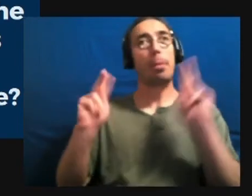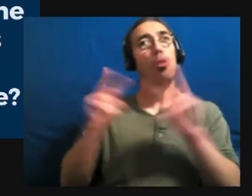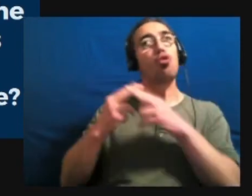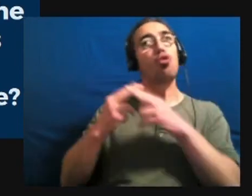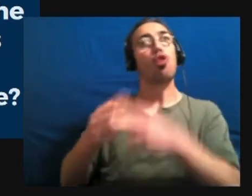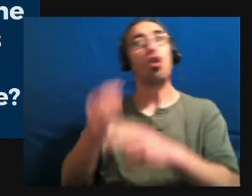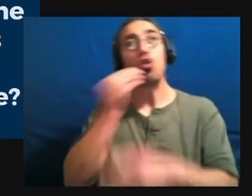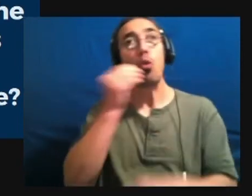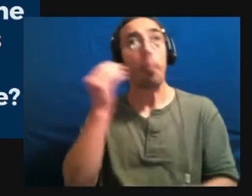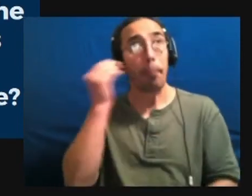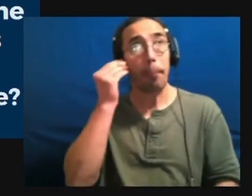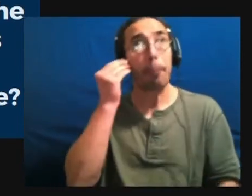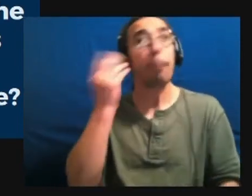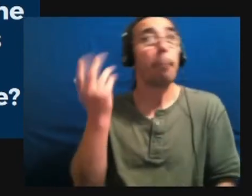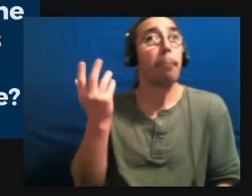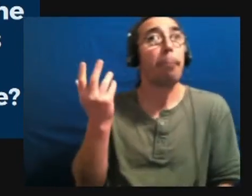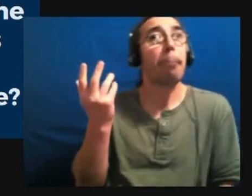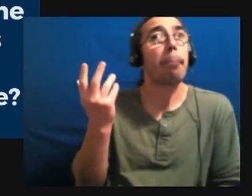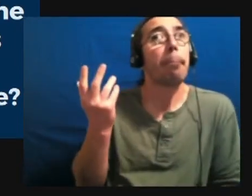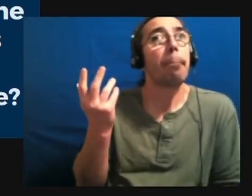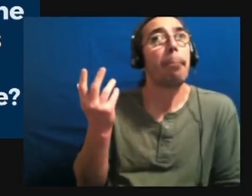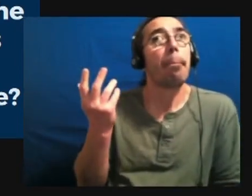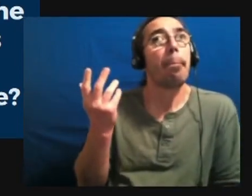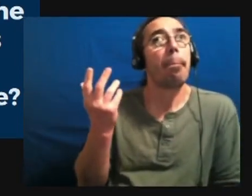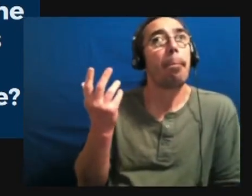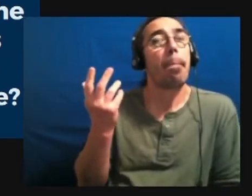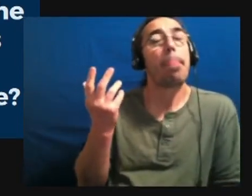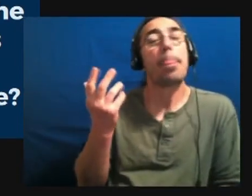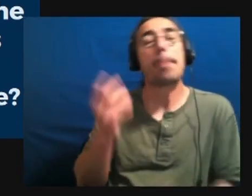one of these, that is their home.